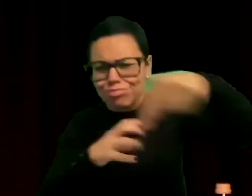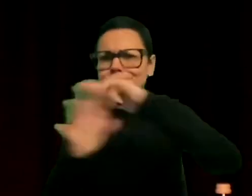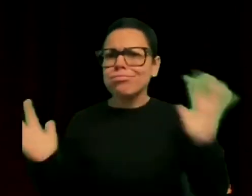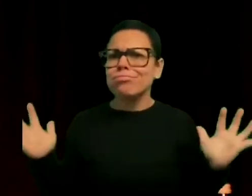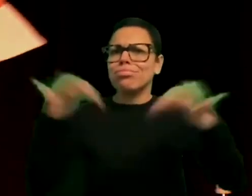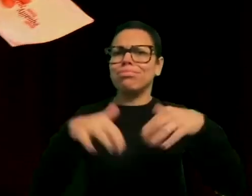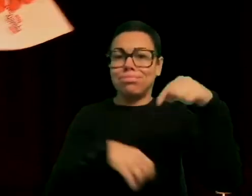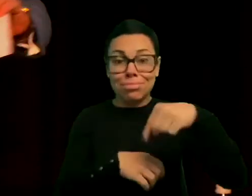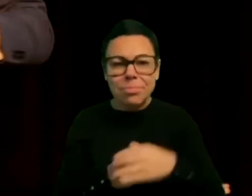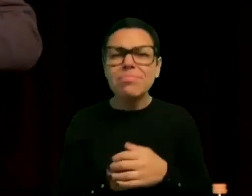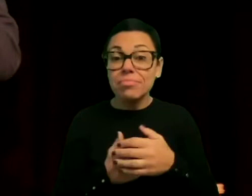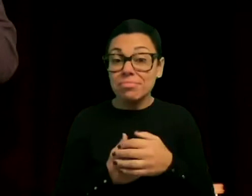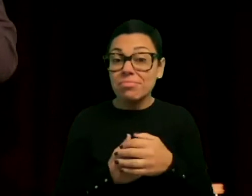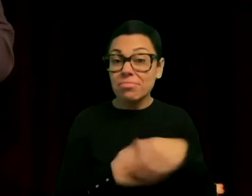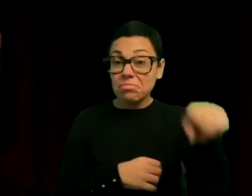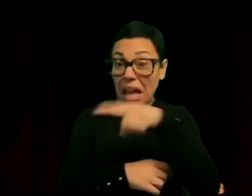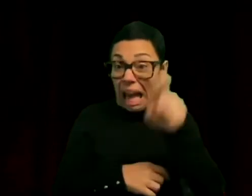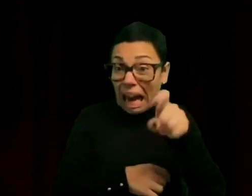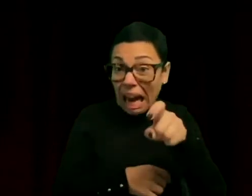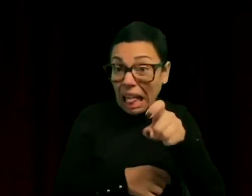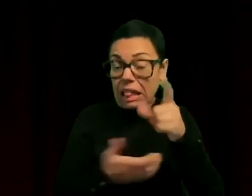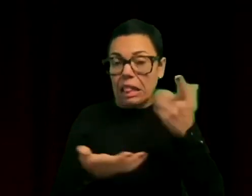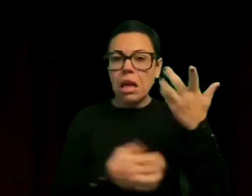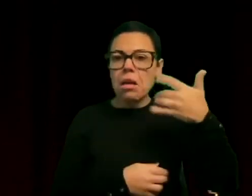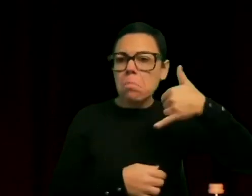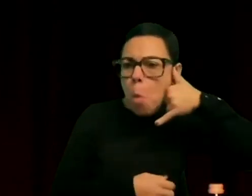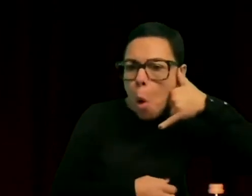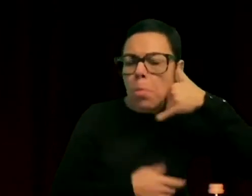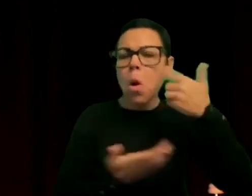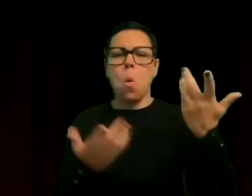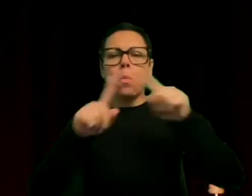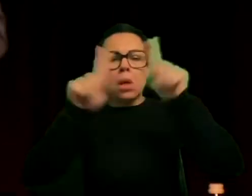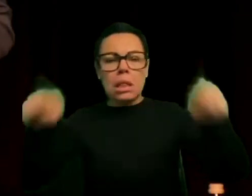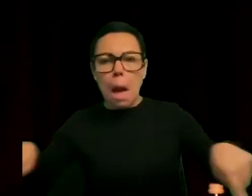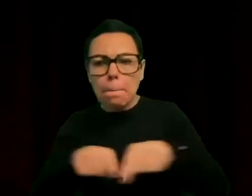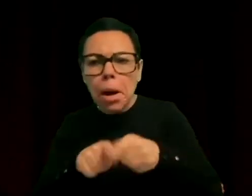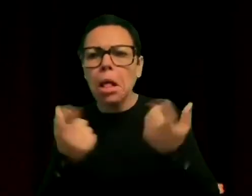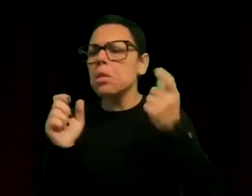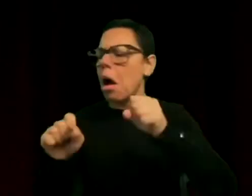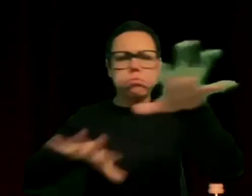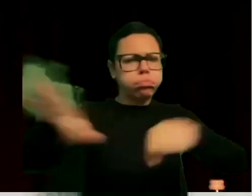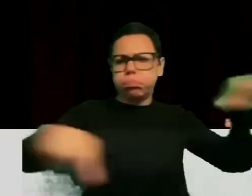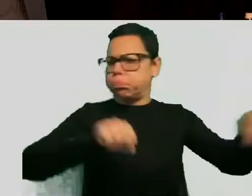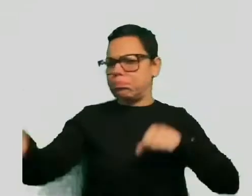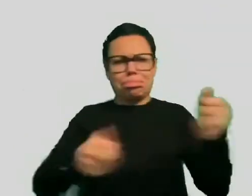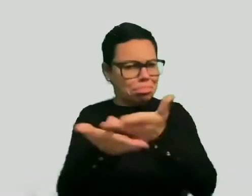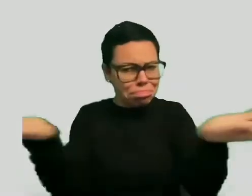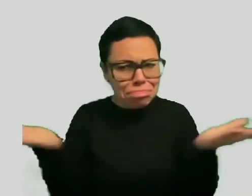So take your phone or your tablet or your smartwatch from your bag, and we are going to go to, you have to go